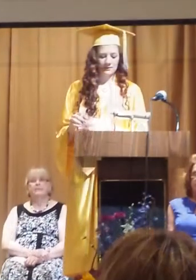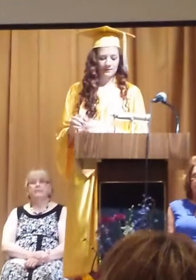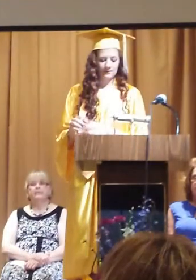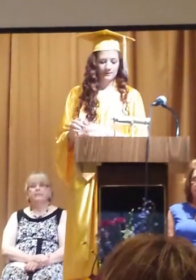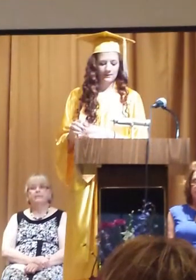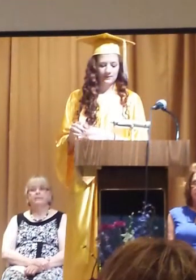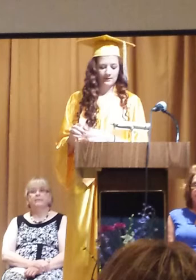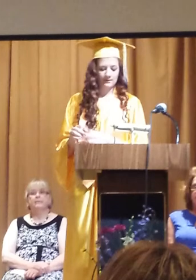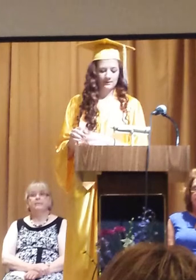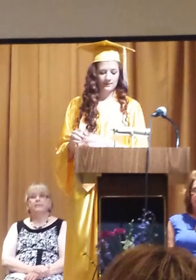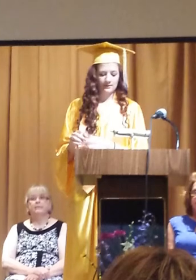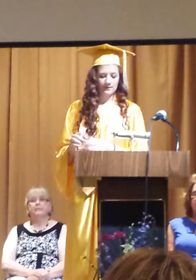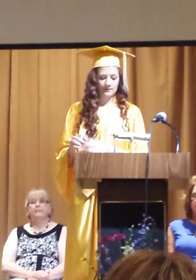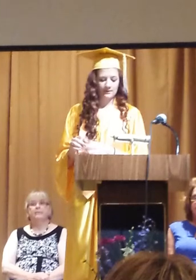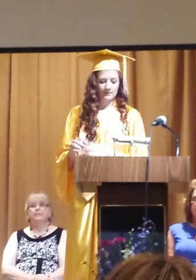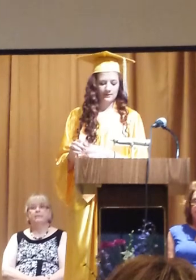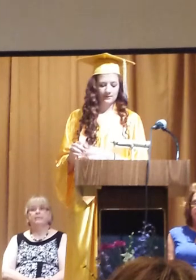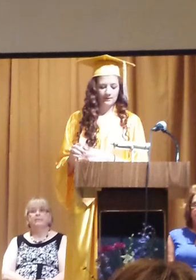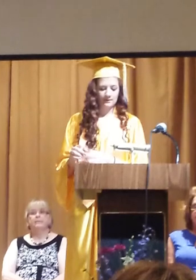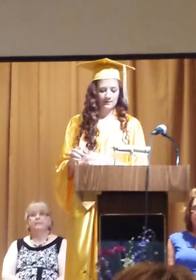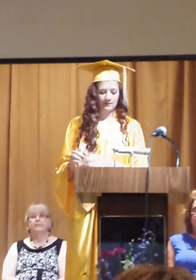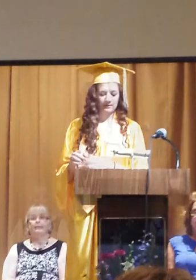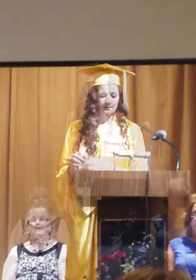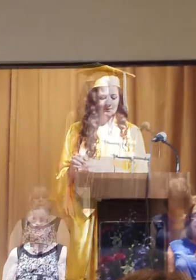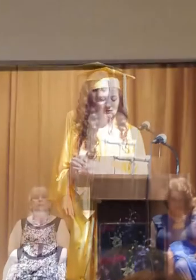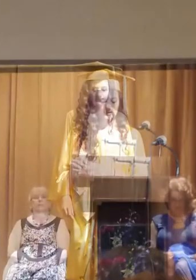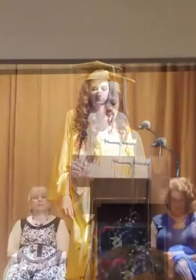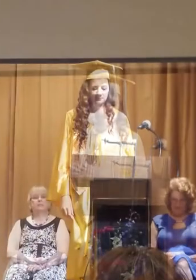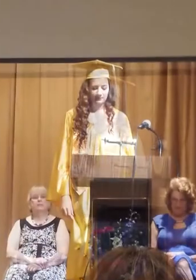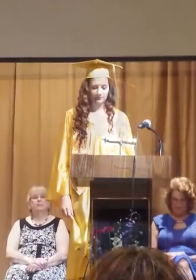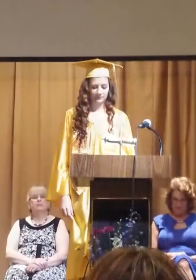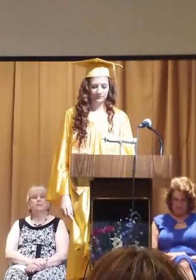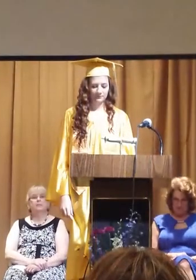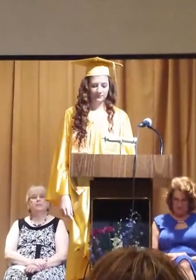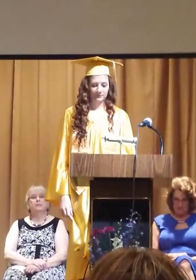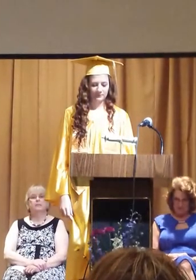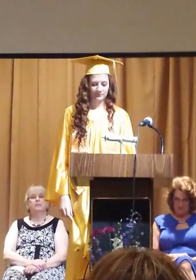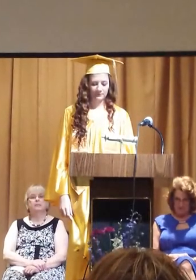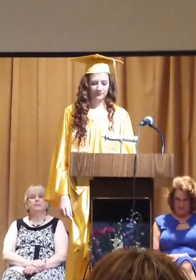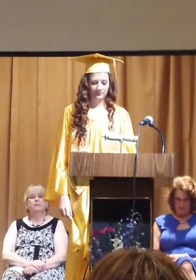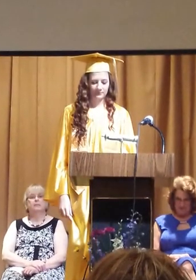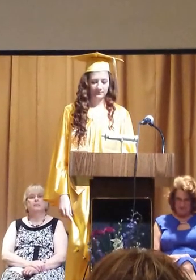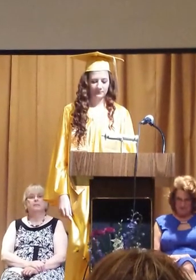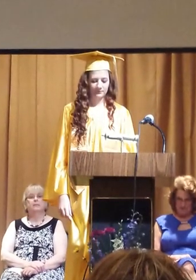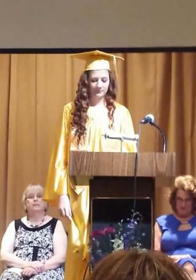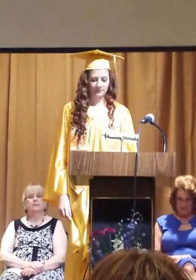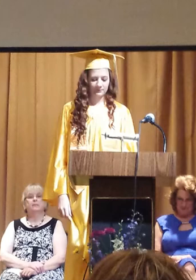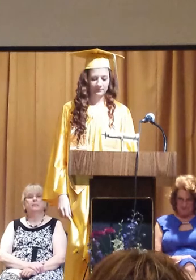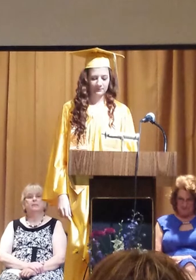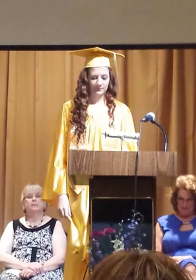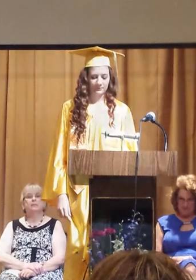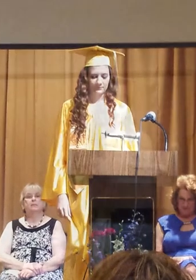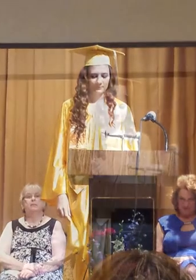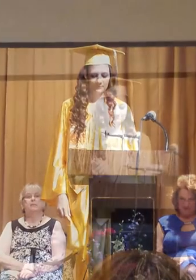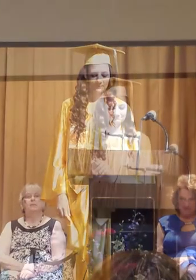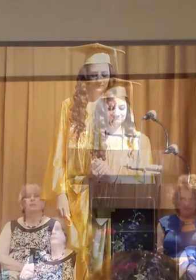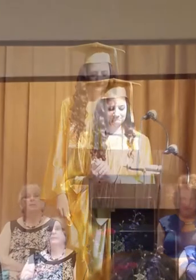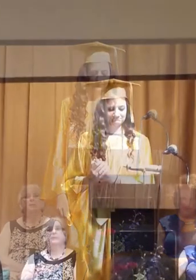And Nobody Could Pull Us Down They Thought They'd See Us Fall But We